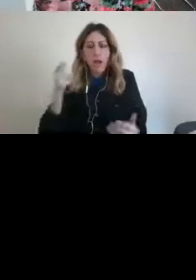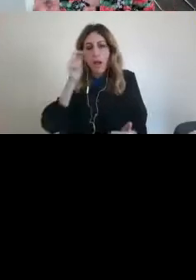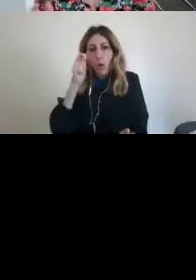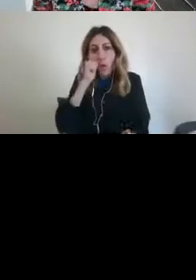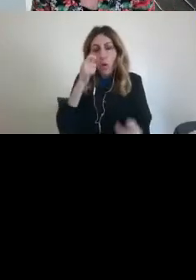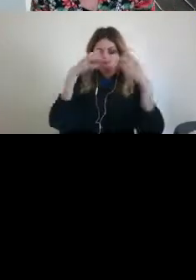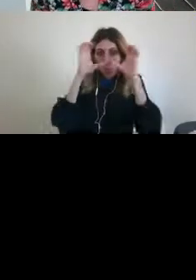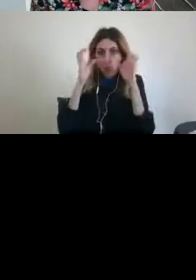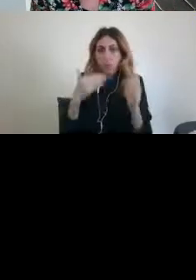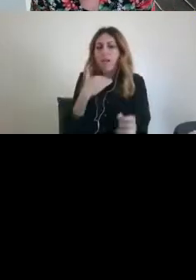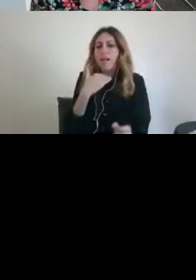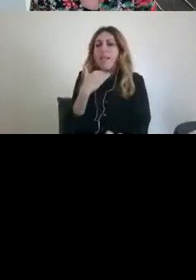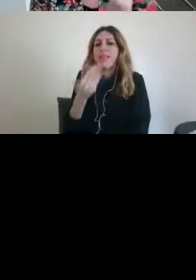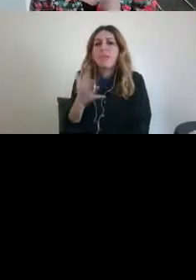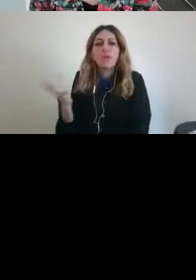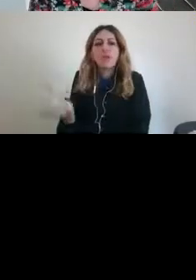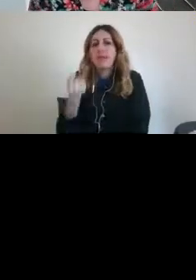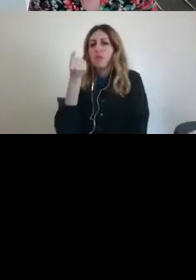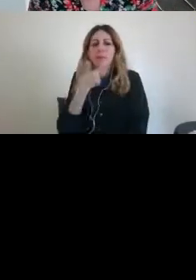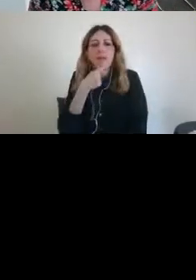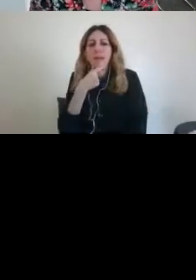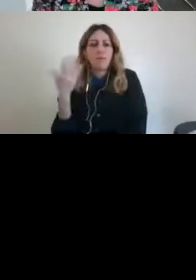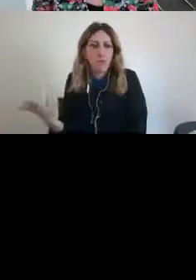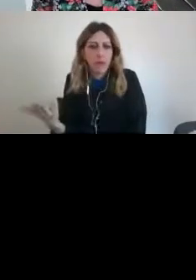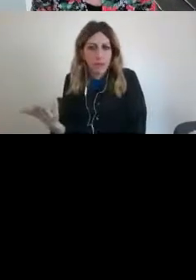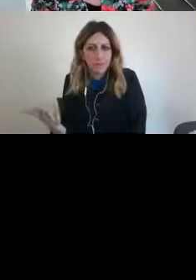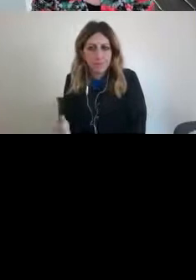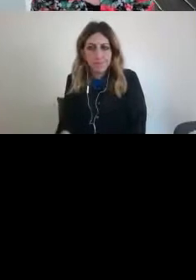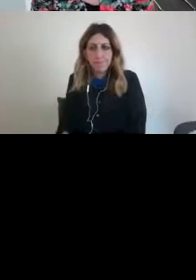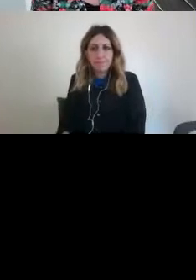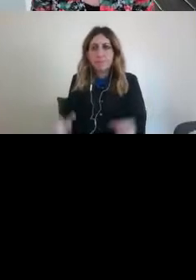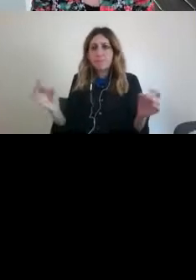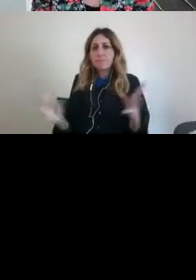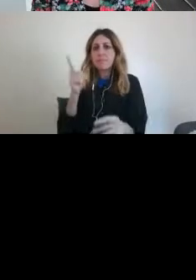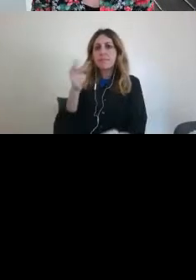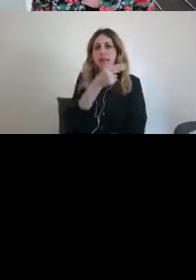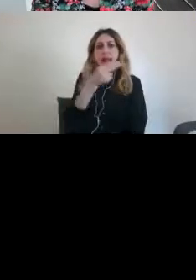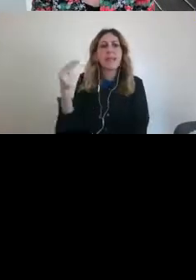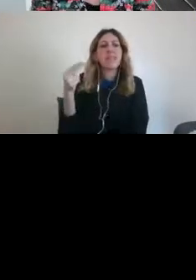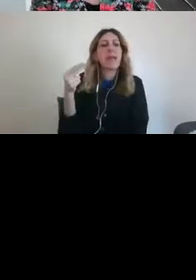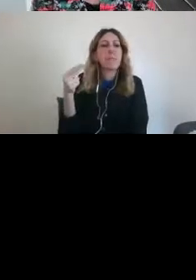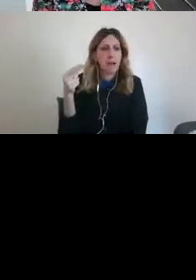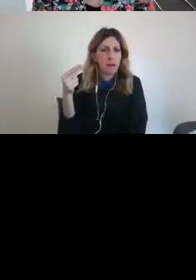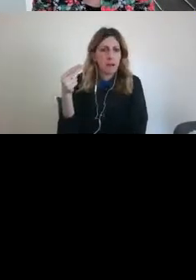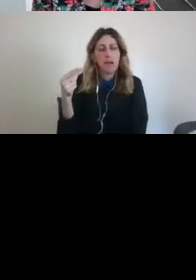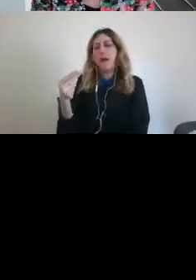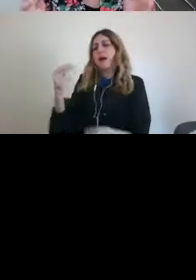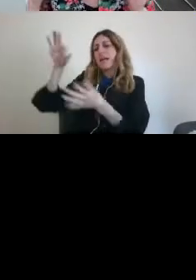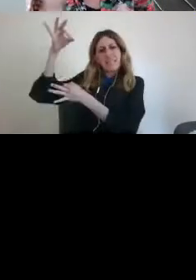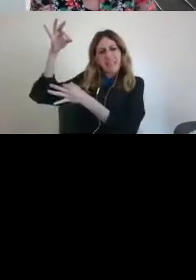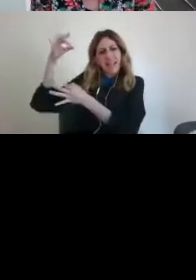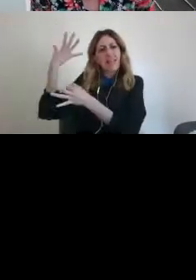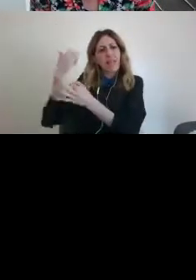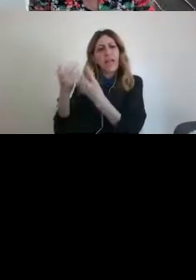is most important on a website. And perhaps you've been writing a lot about similar topics. And that'll lead to Google